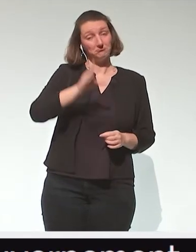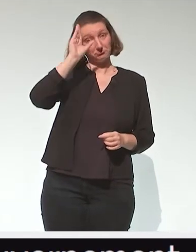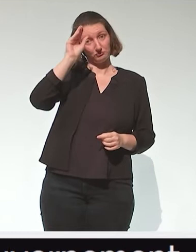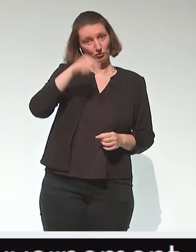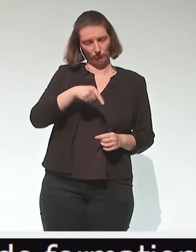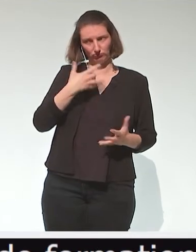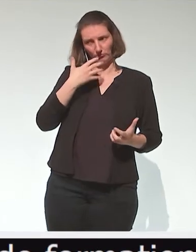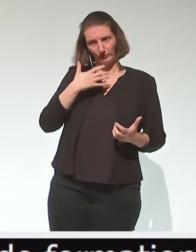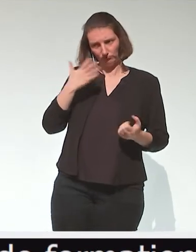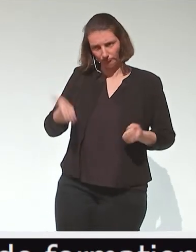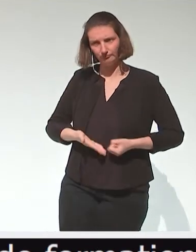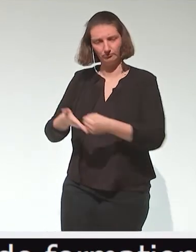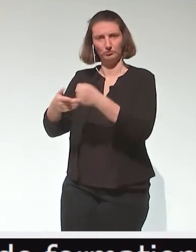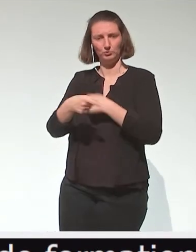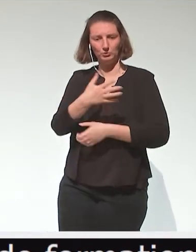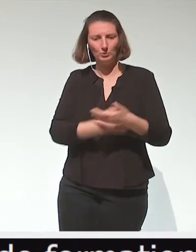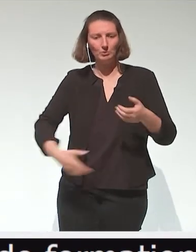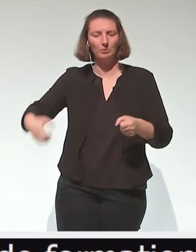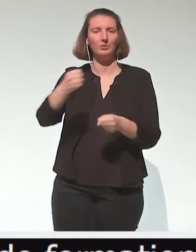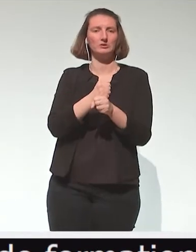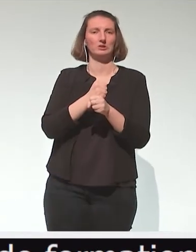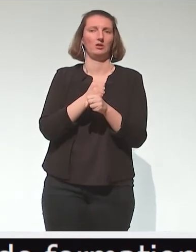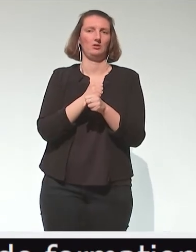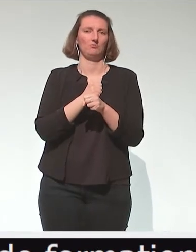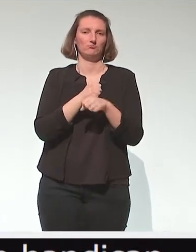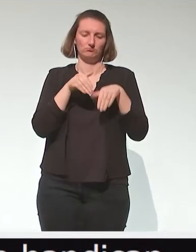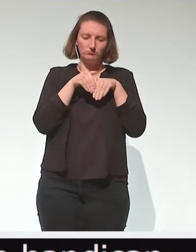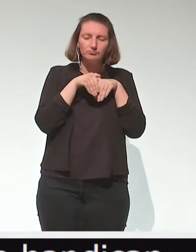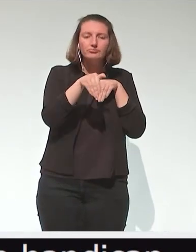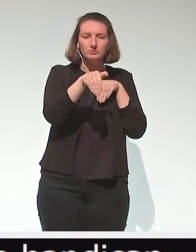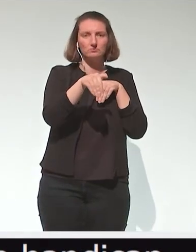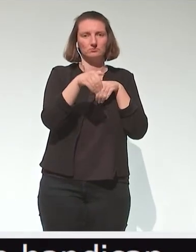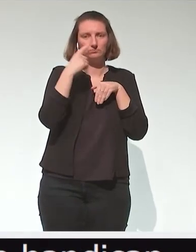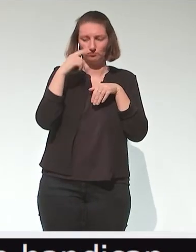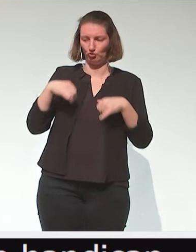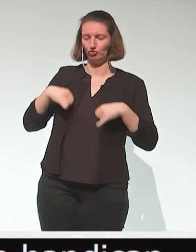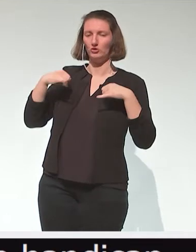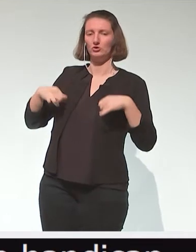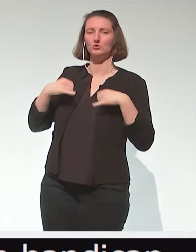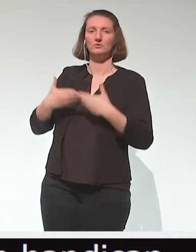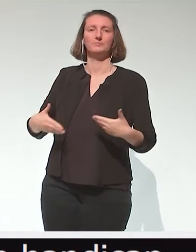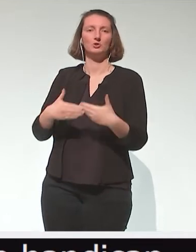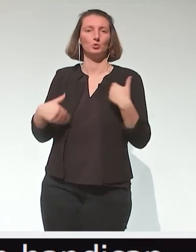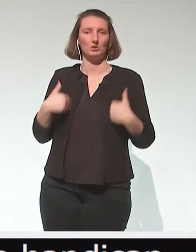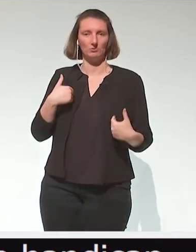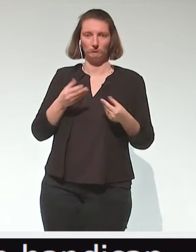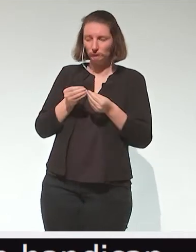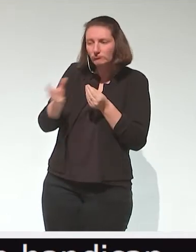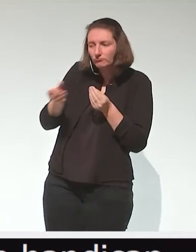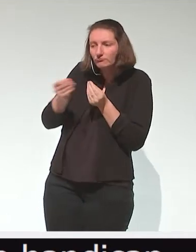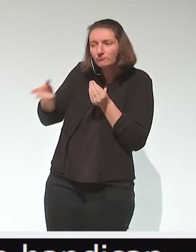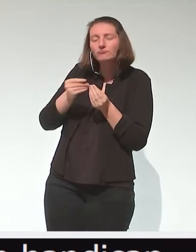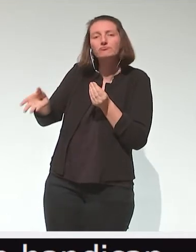with disabilities. Not a regular CV with my birth date and educational